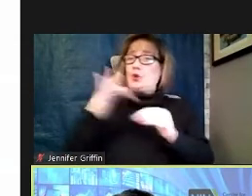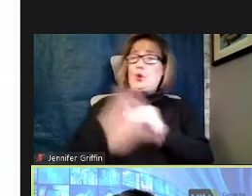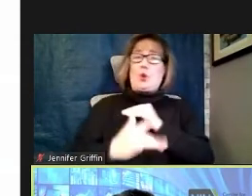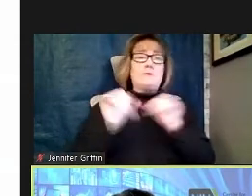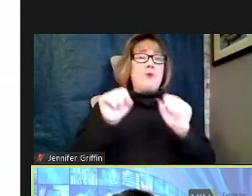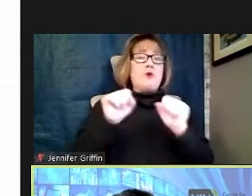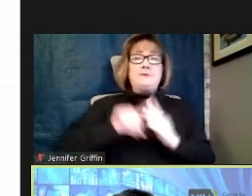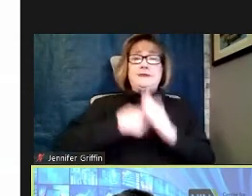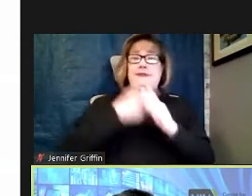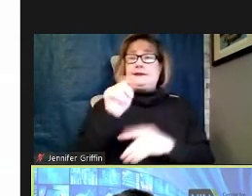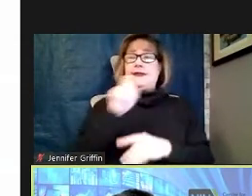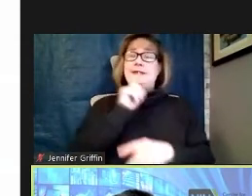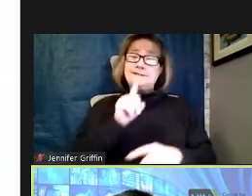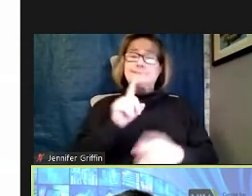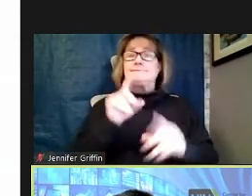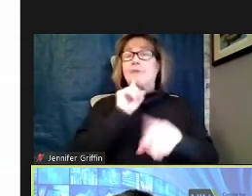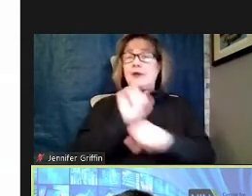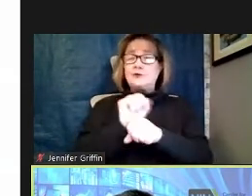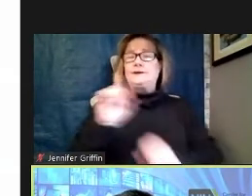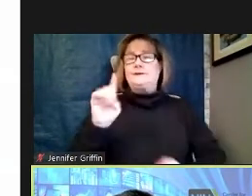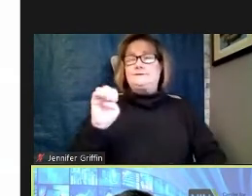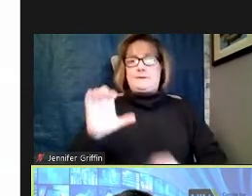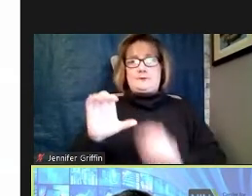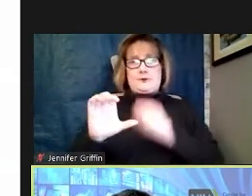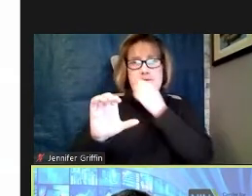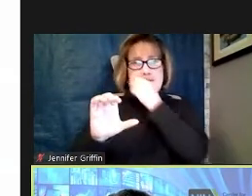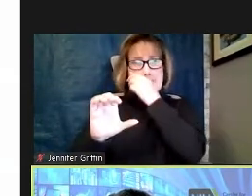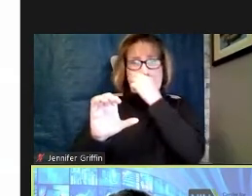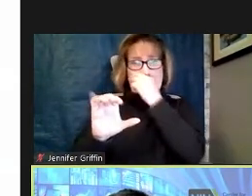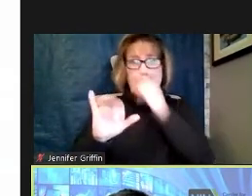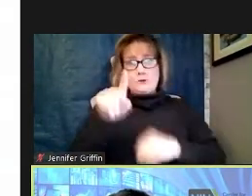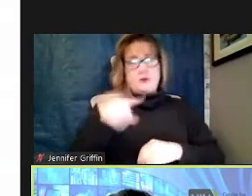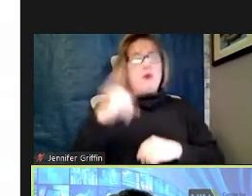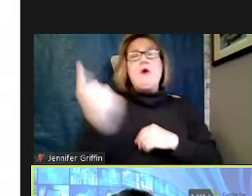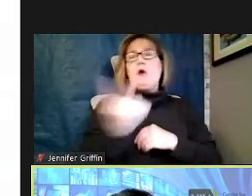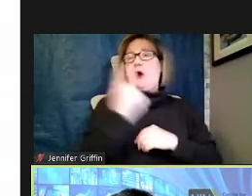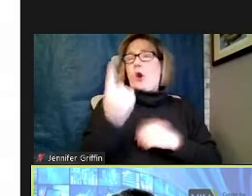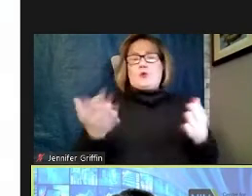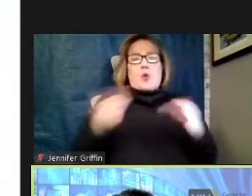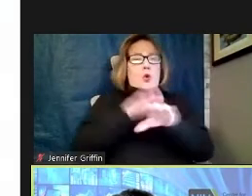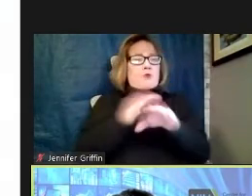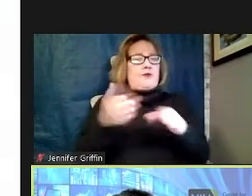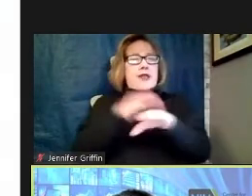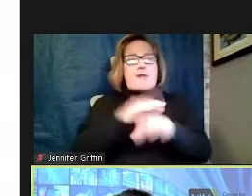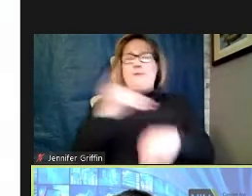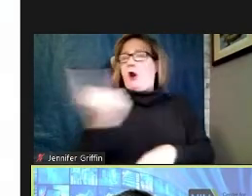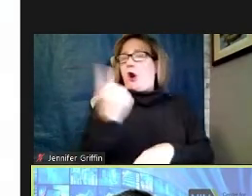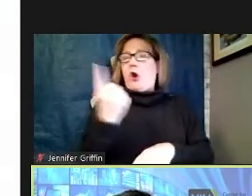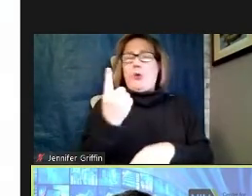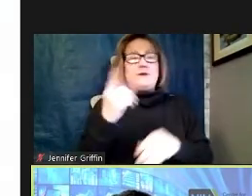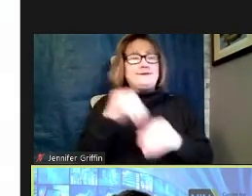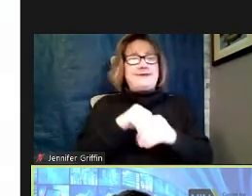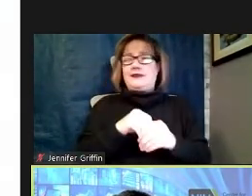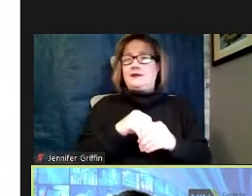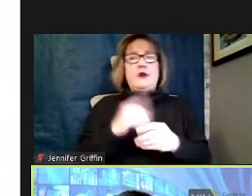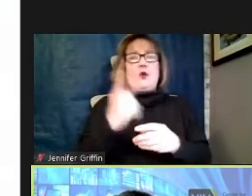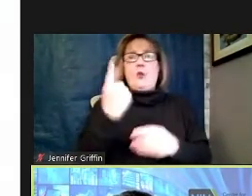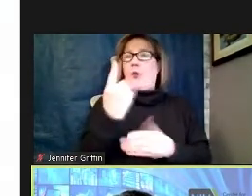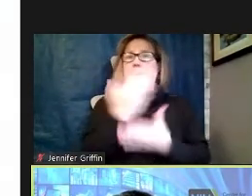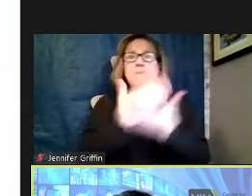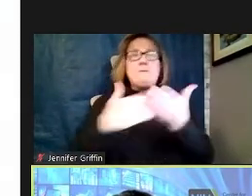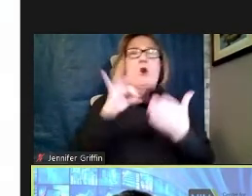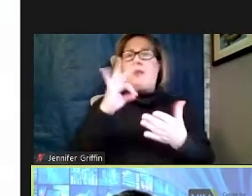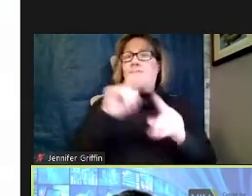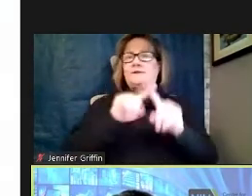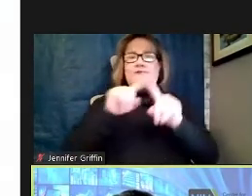begin date is December. And so these are always overlapping. We're always in one part of the cycle. And on this slide, you can